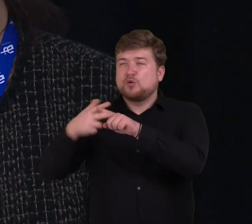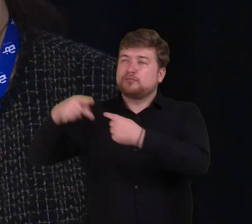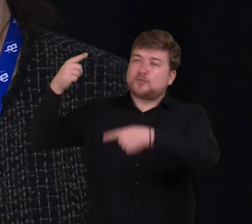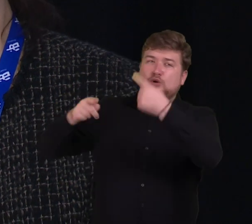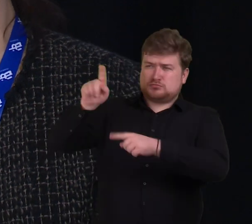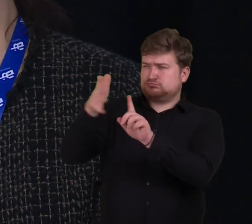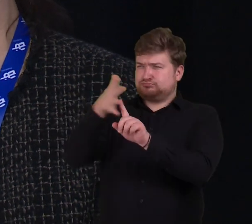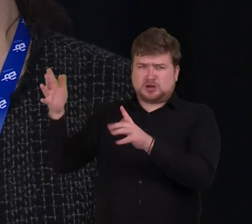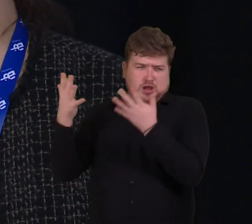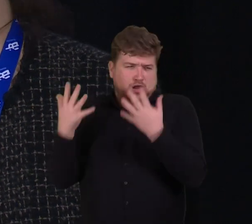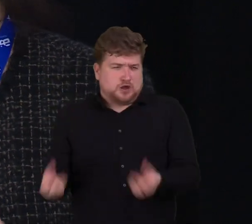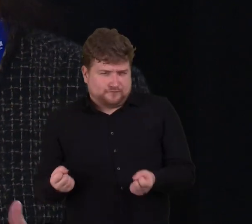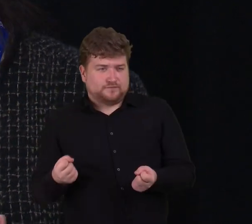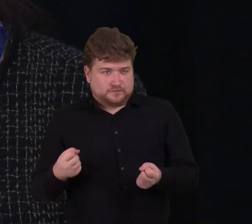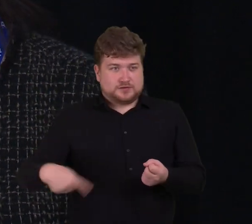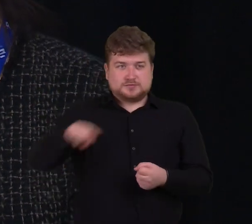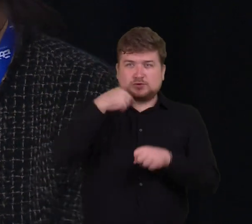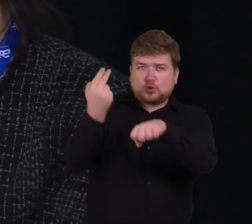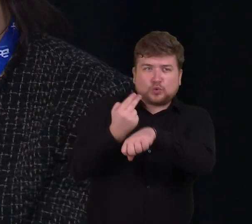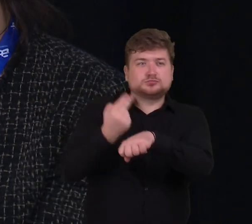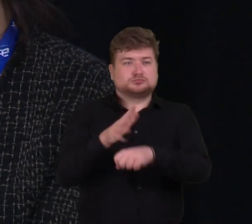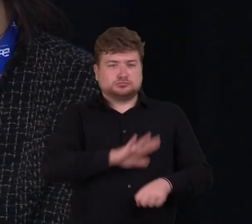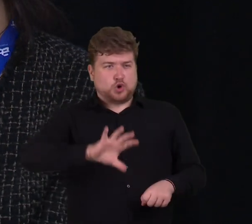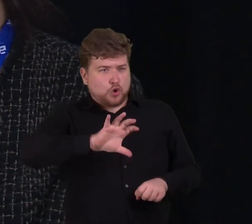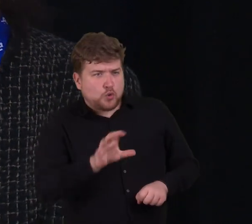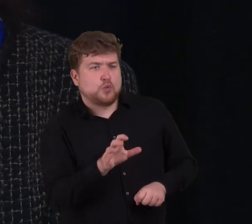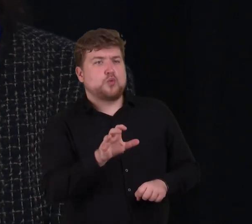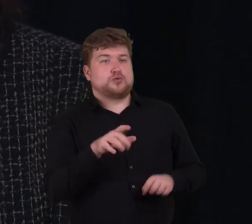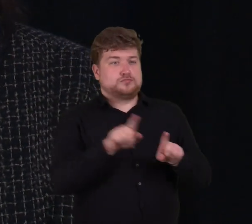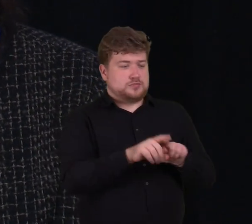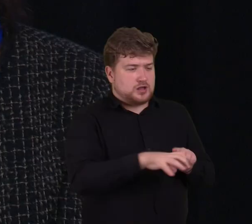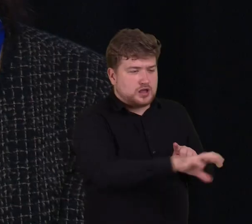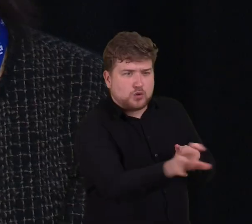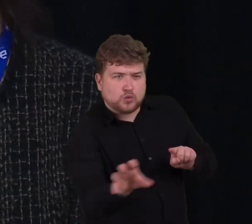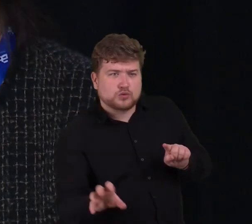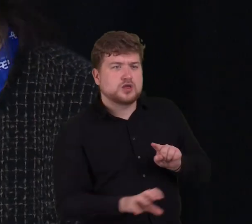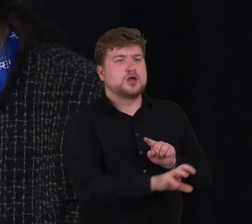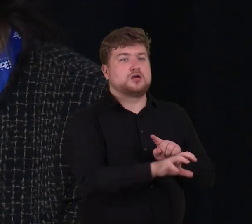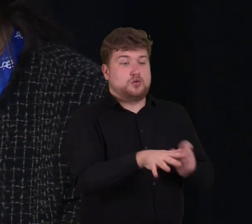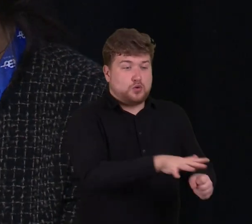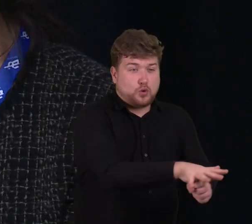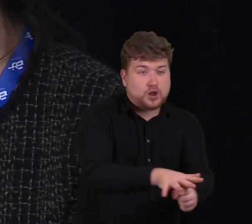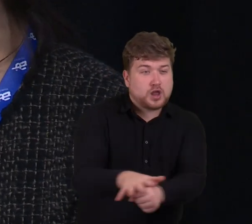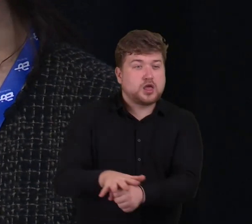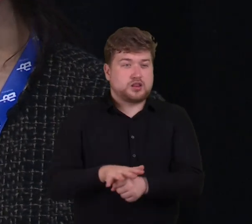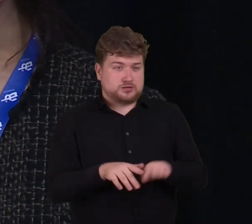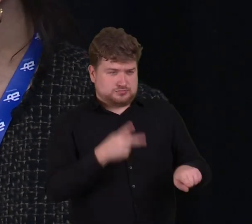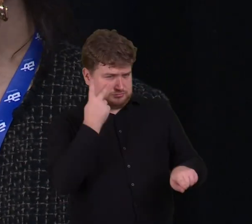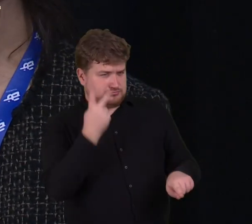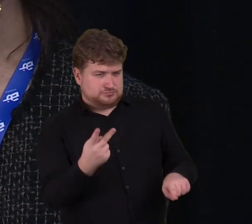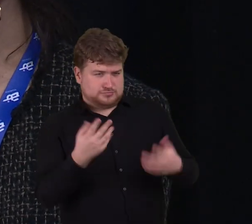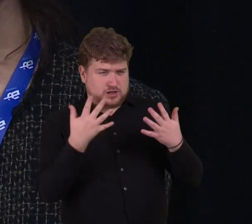gives a complex landscape, and certainly the simplification of this landscape would